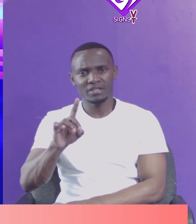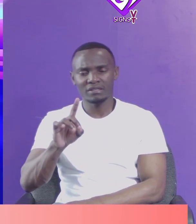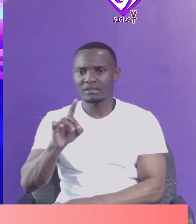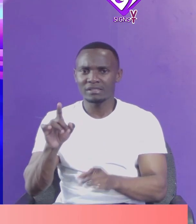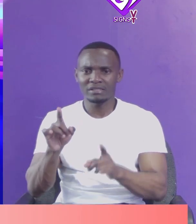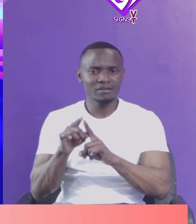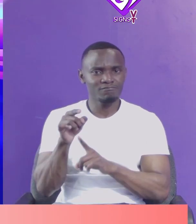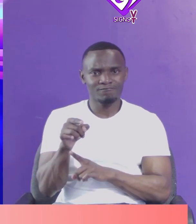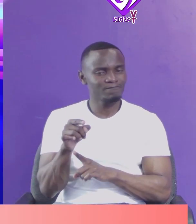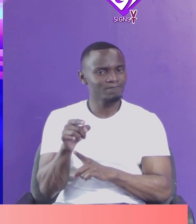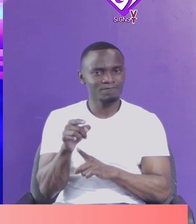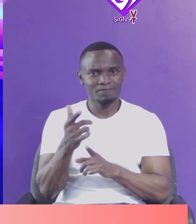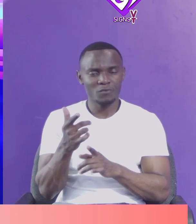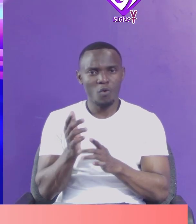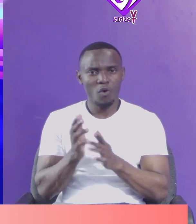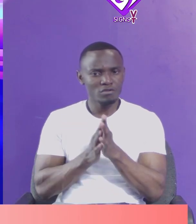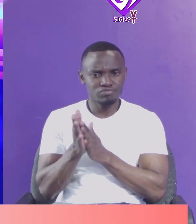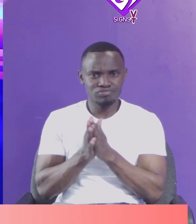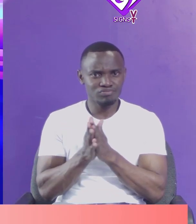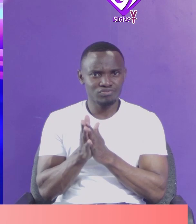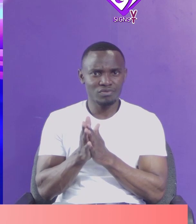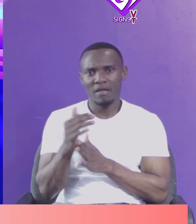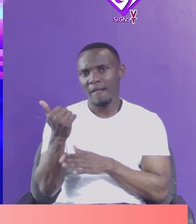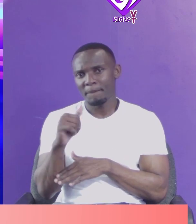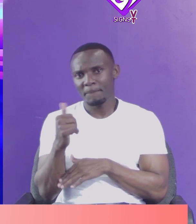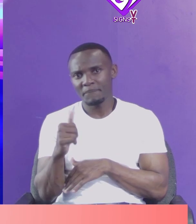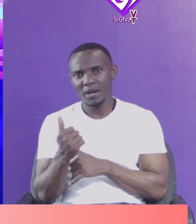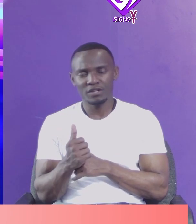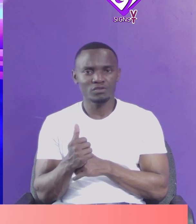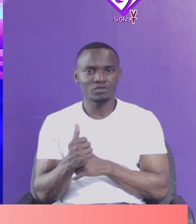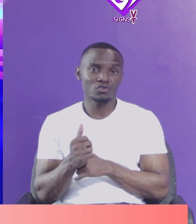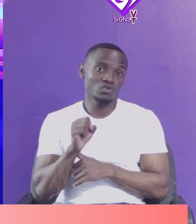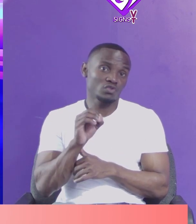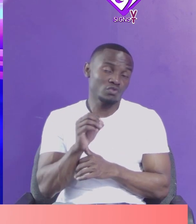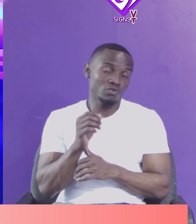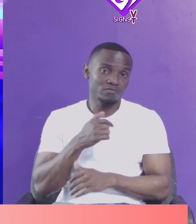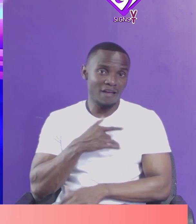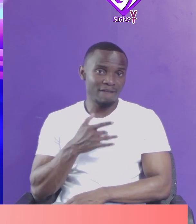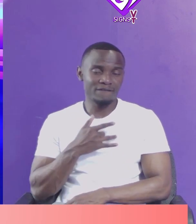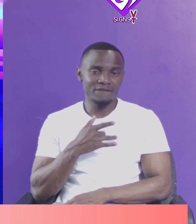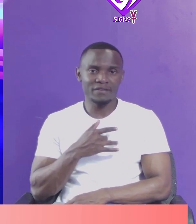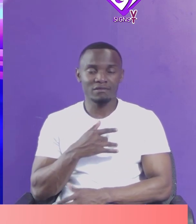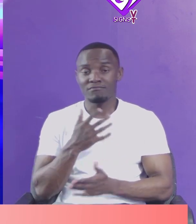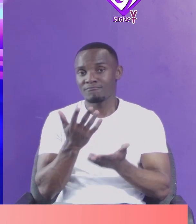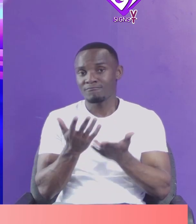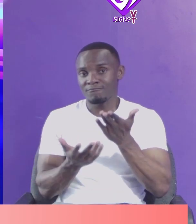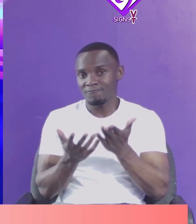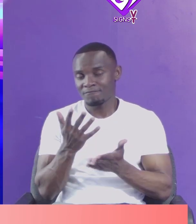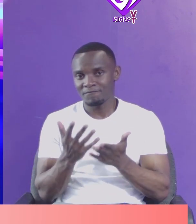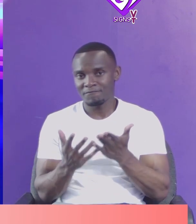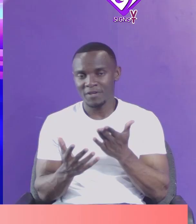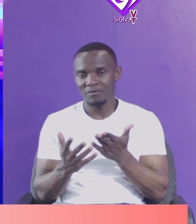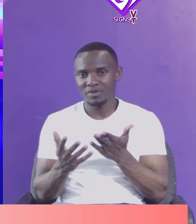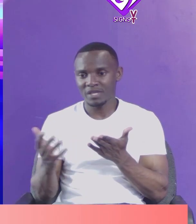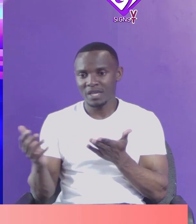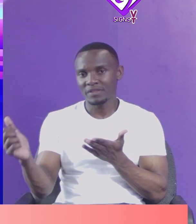his mojo yet. He was shining in by Leverkusen. So I feel like maybe it's the dynamics of bringing in new